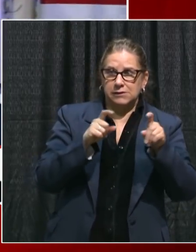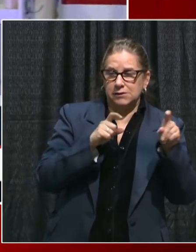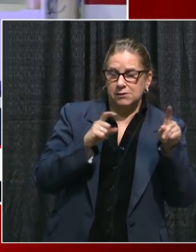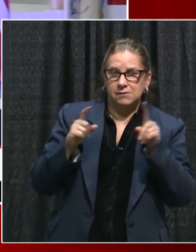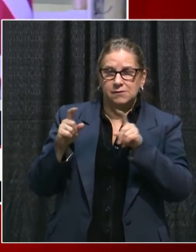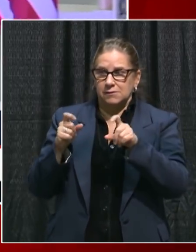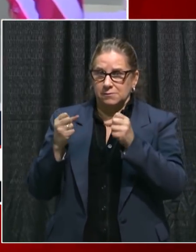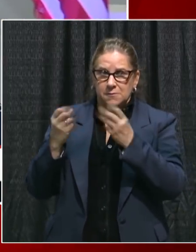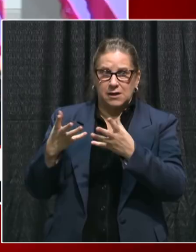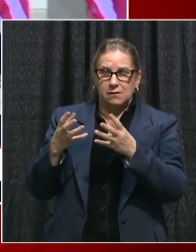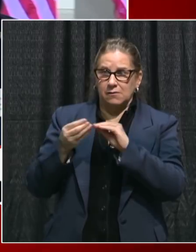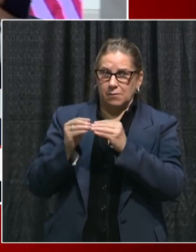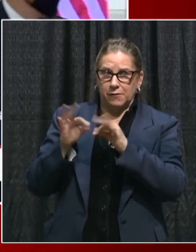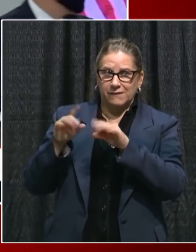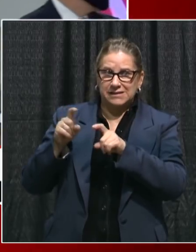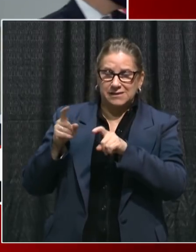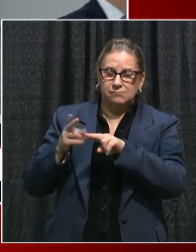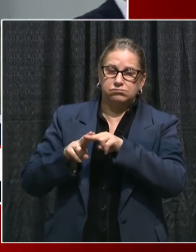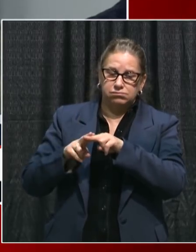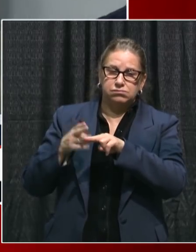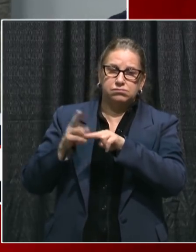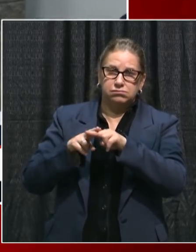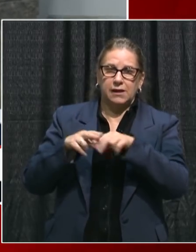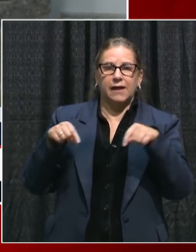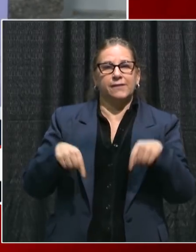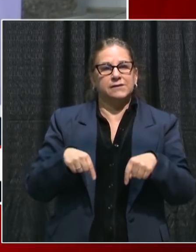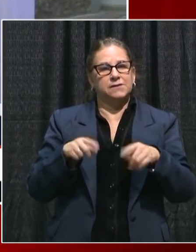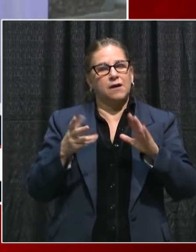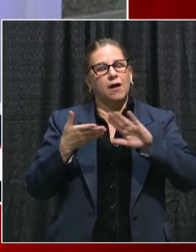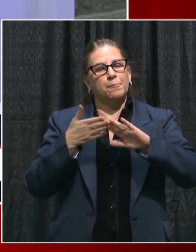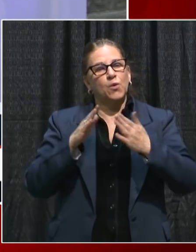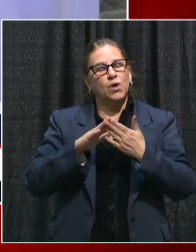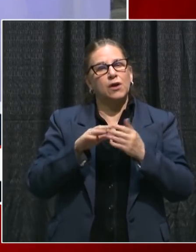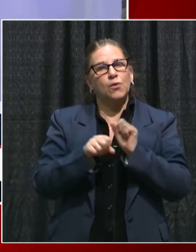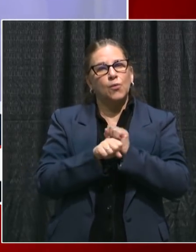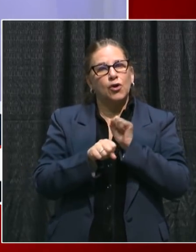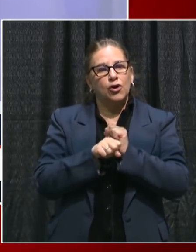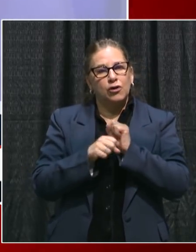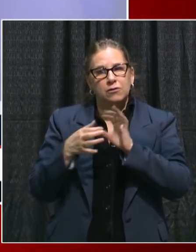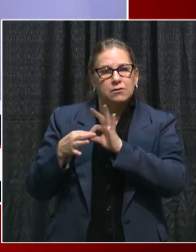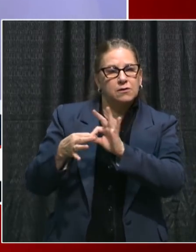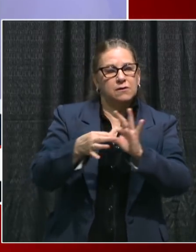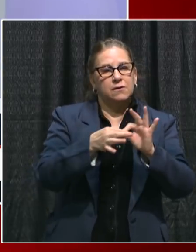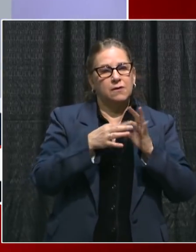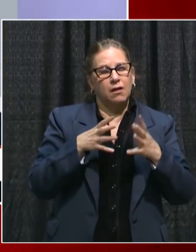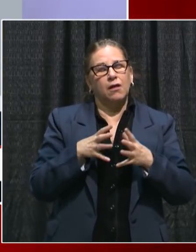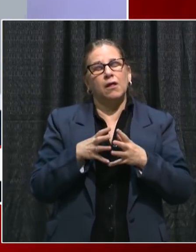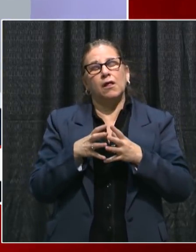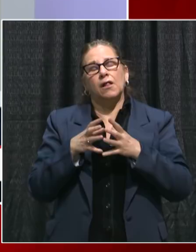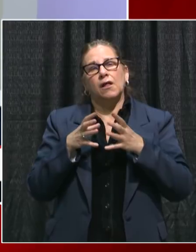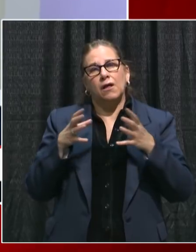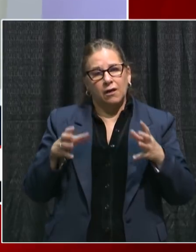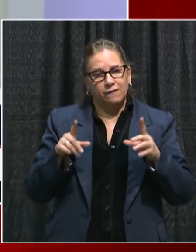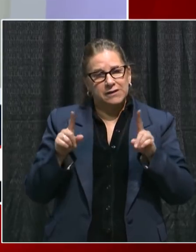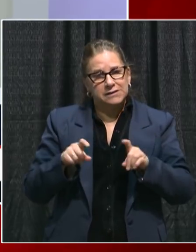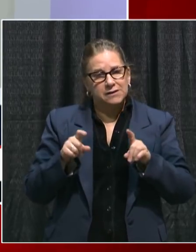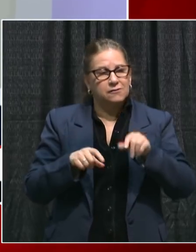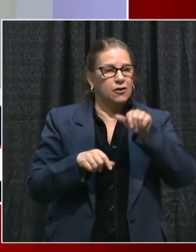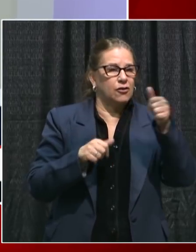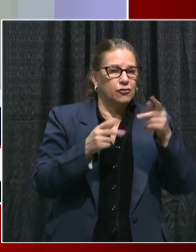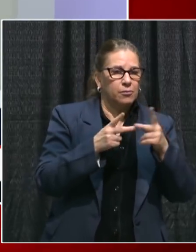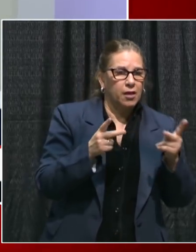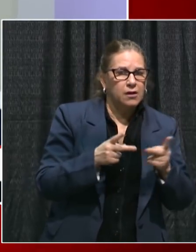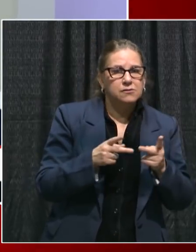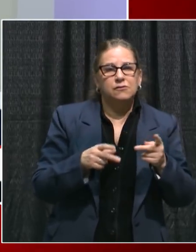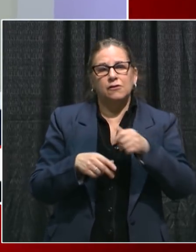is a community effort. So there's a lot of testing going on in other facilities, other hospitals, other doctors' offices.